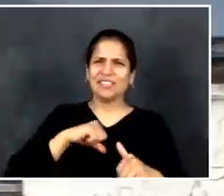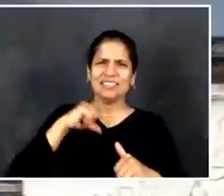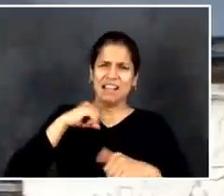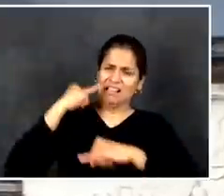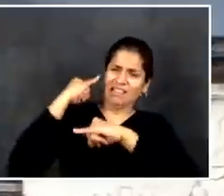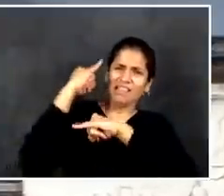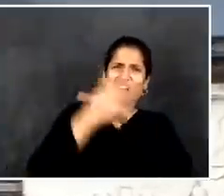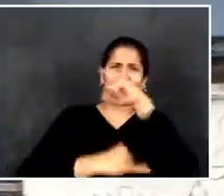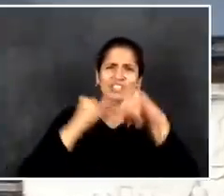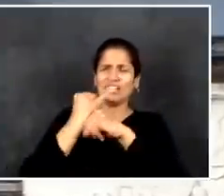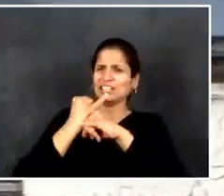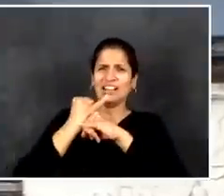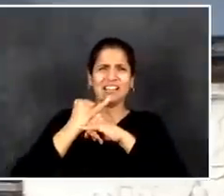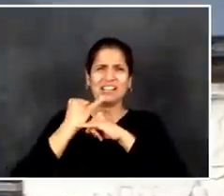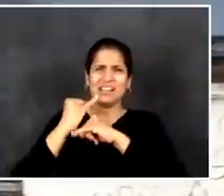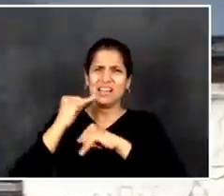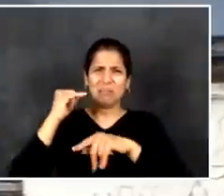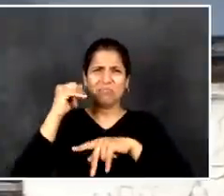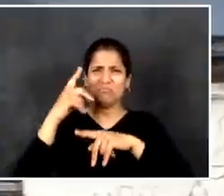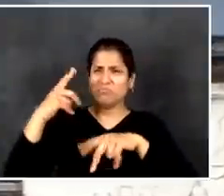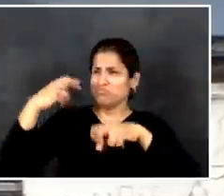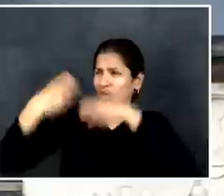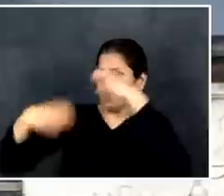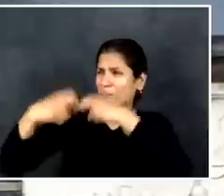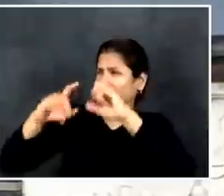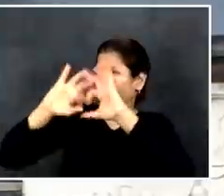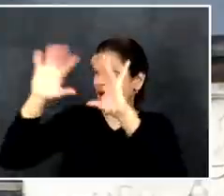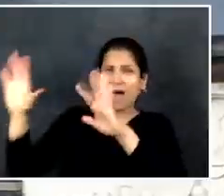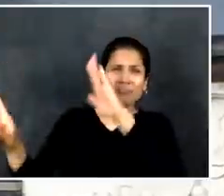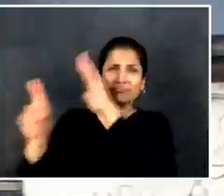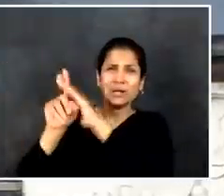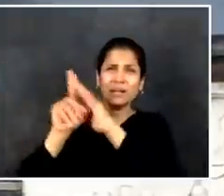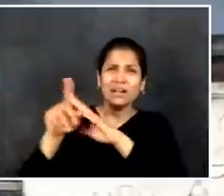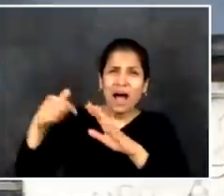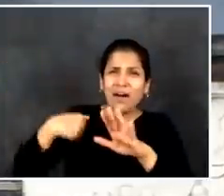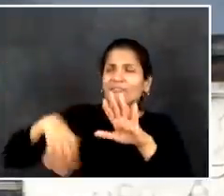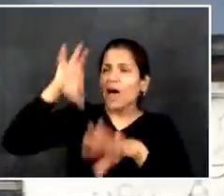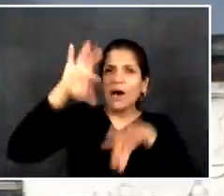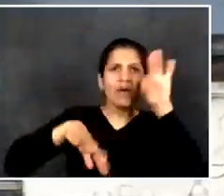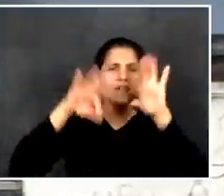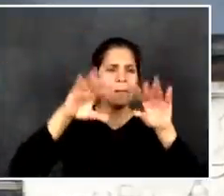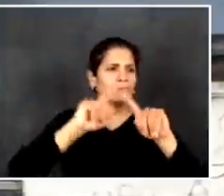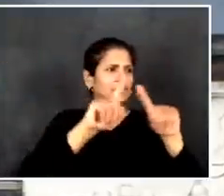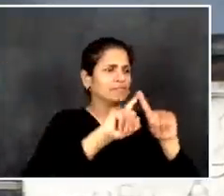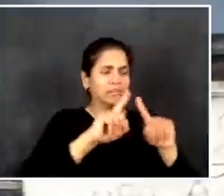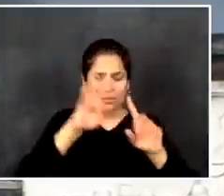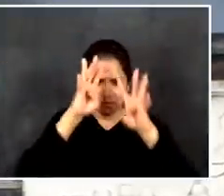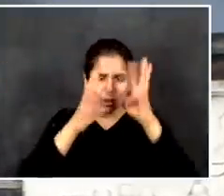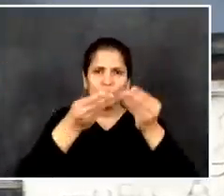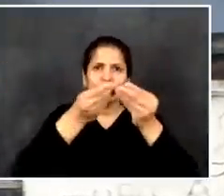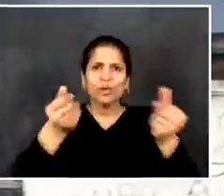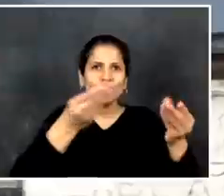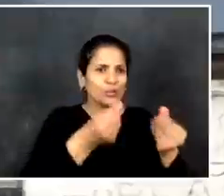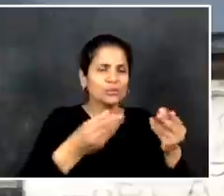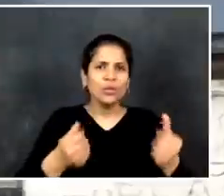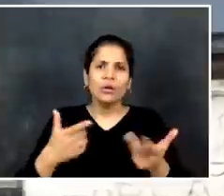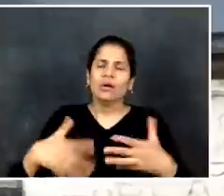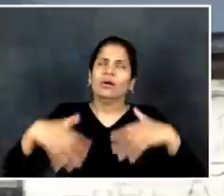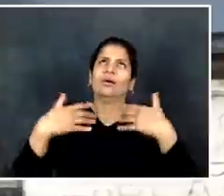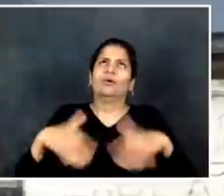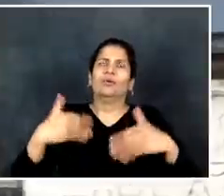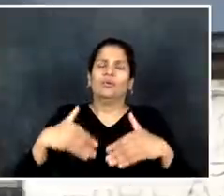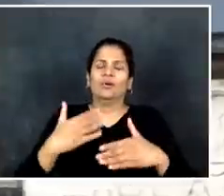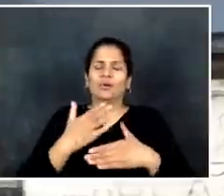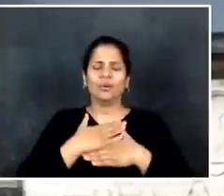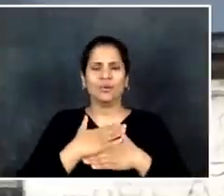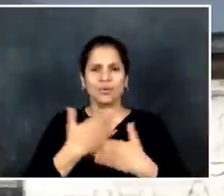really inspires me. As I said, a day's coming when we're going to really praise and appreciate and love and